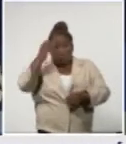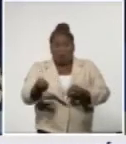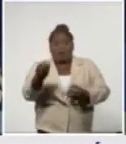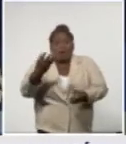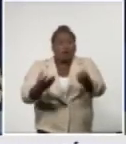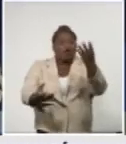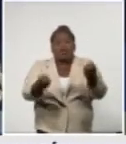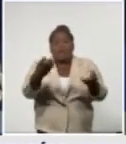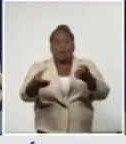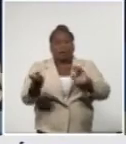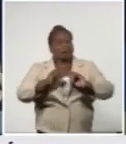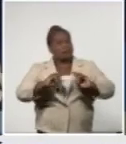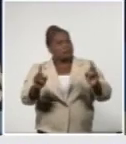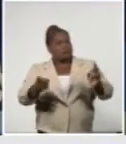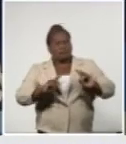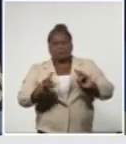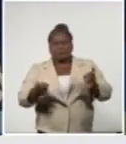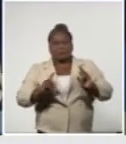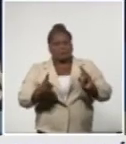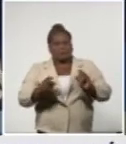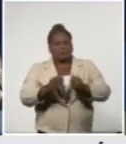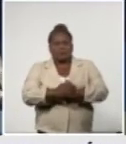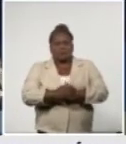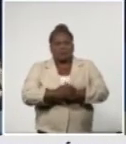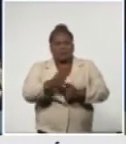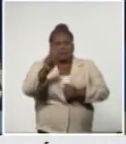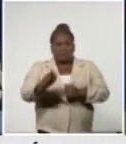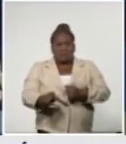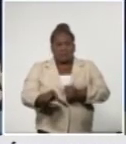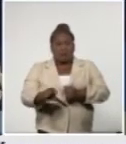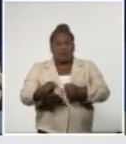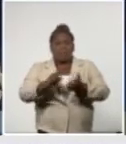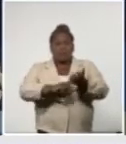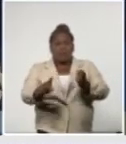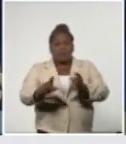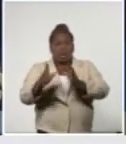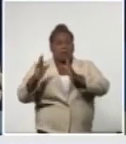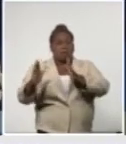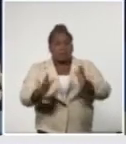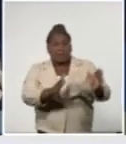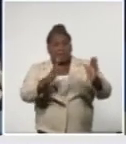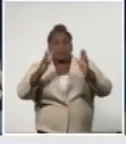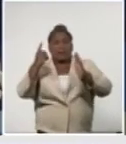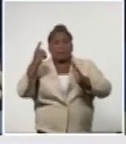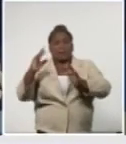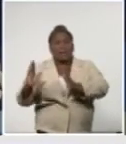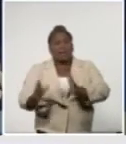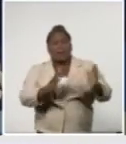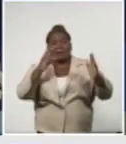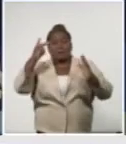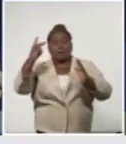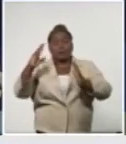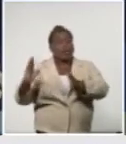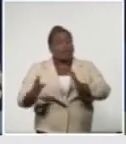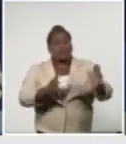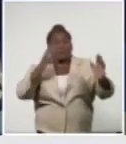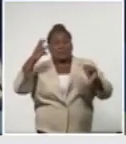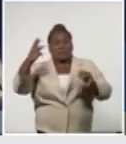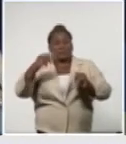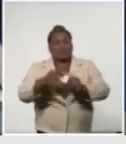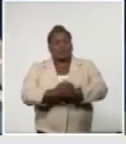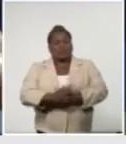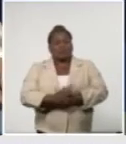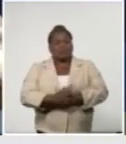first phase, which much of the national territory is already implementing. And this is the information we